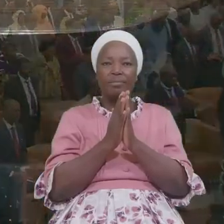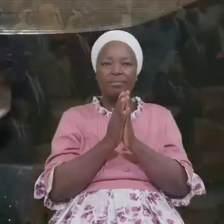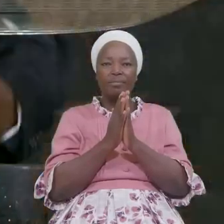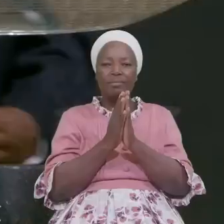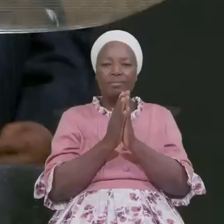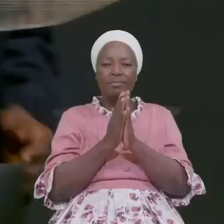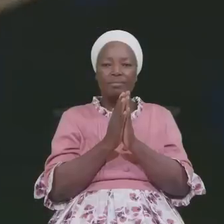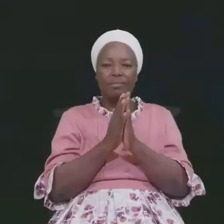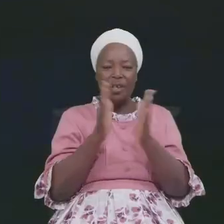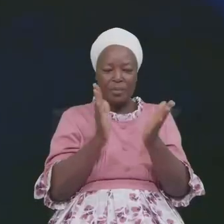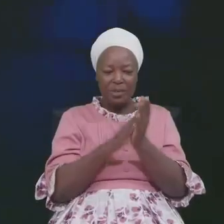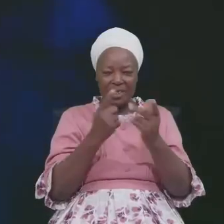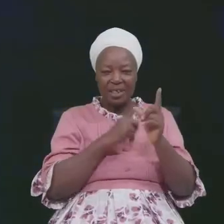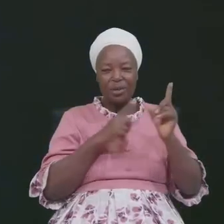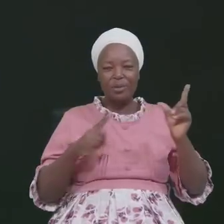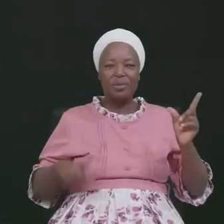Amen. Praise the Lord.